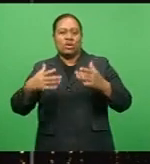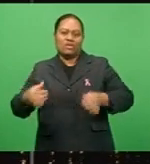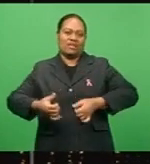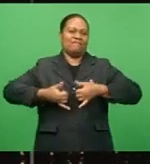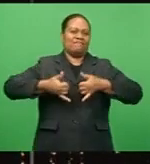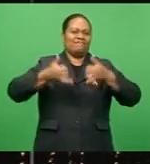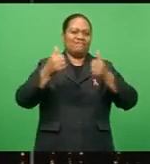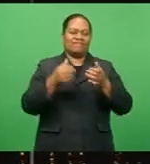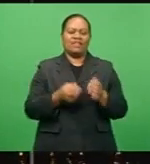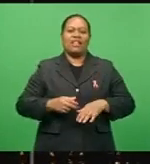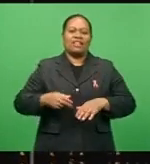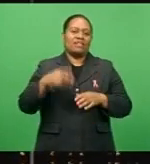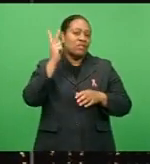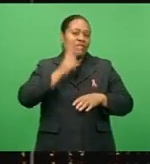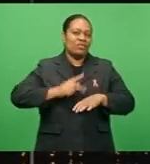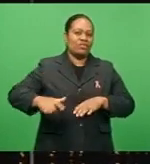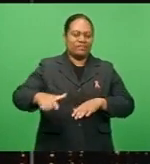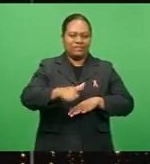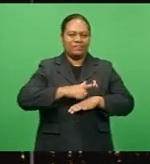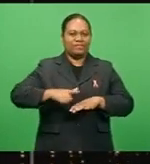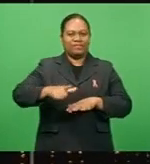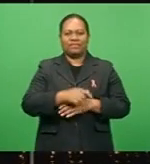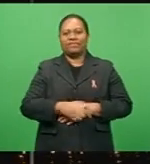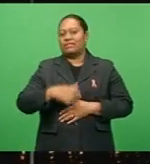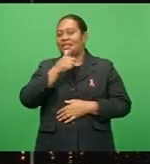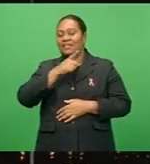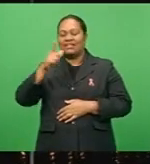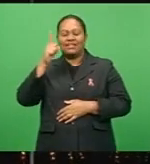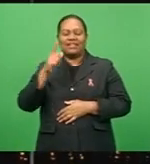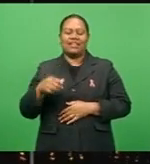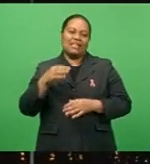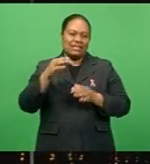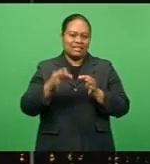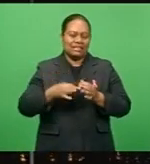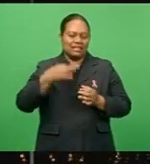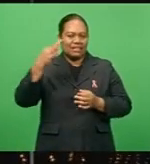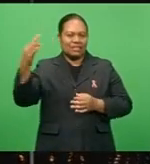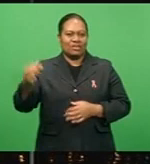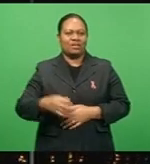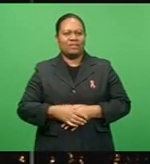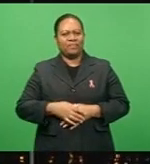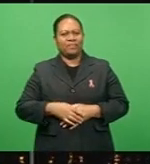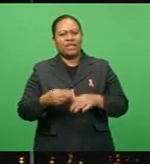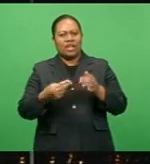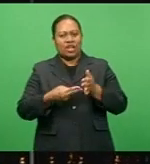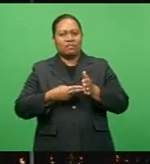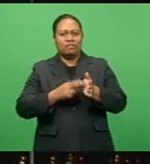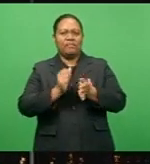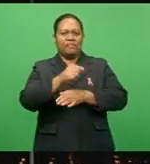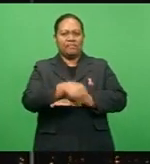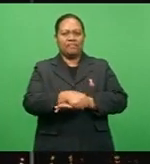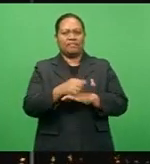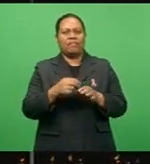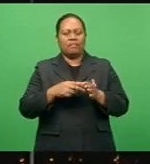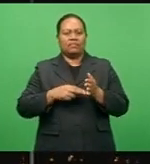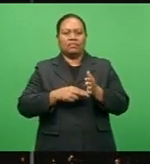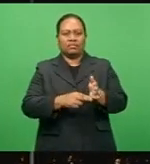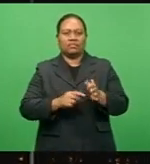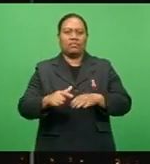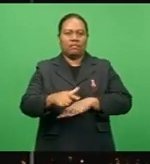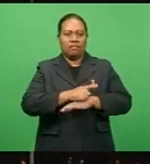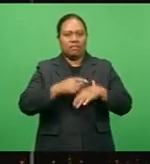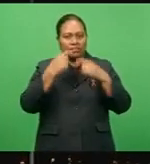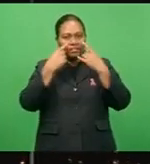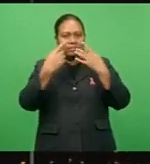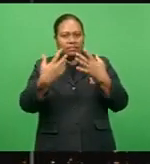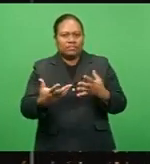simple from the start for Tailevo, and it paid off in the end. Because we know that Naitasiri has got a big forward to hustle them and to run